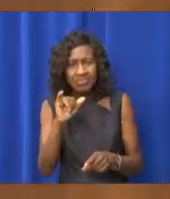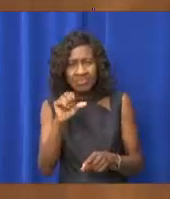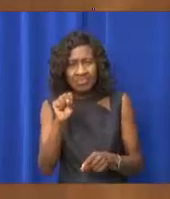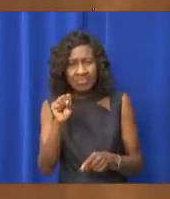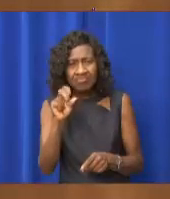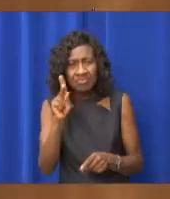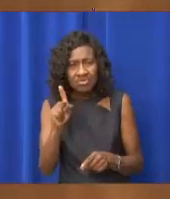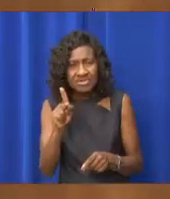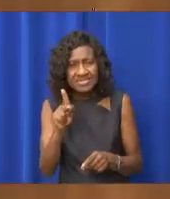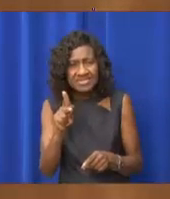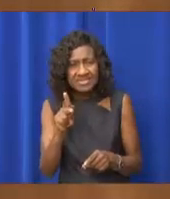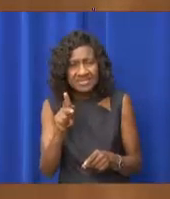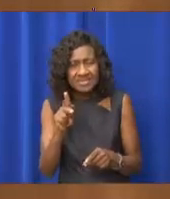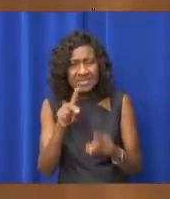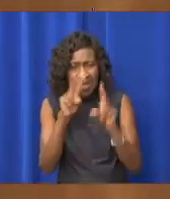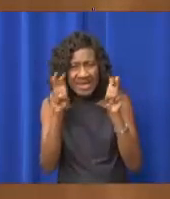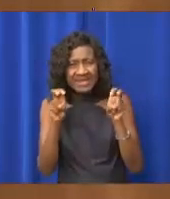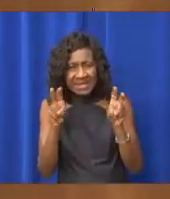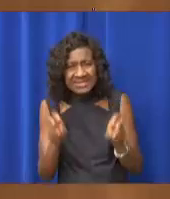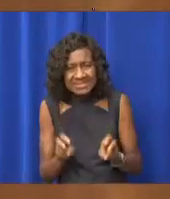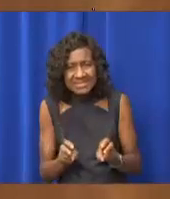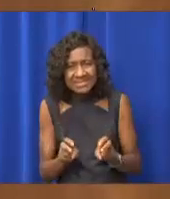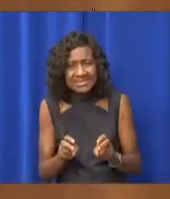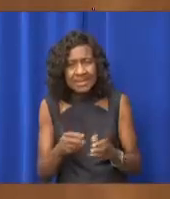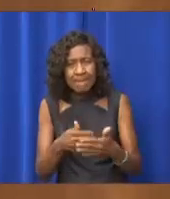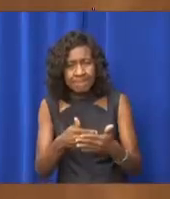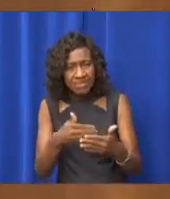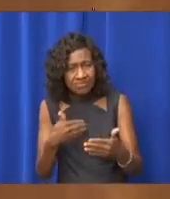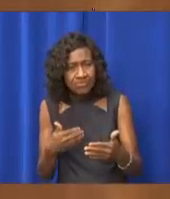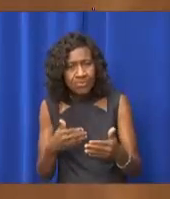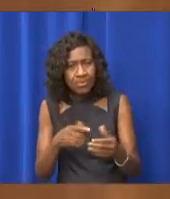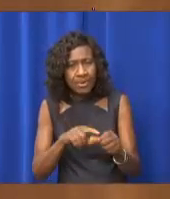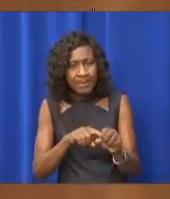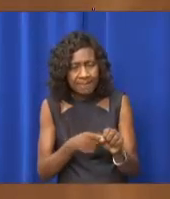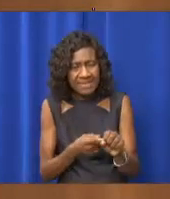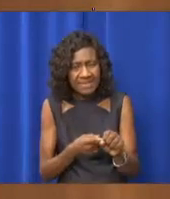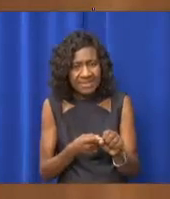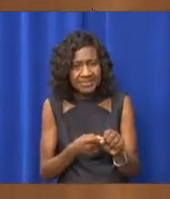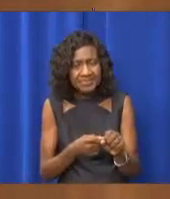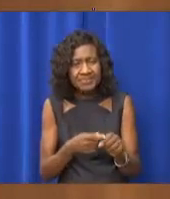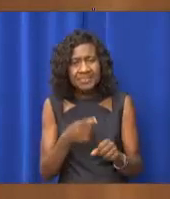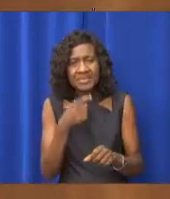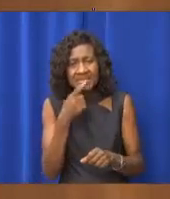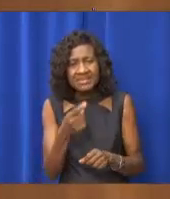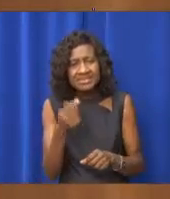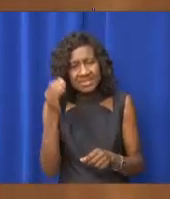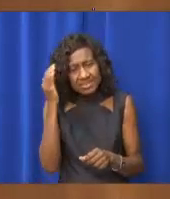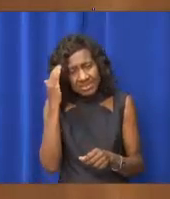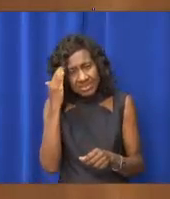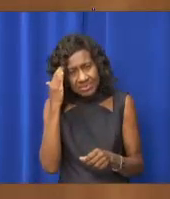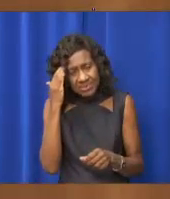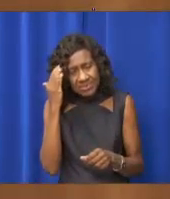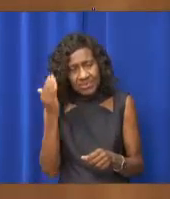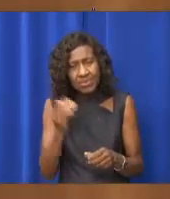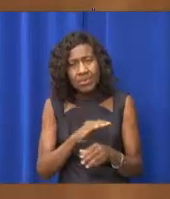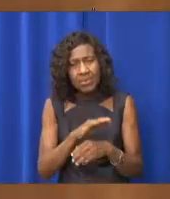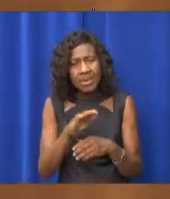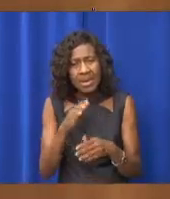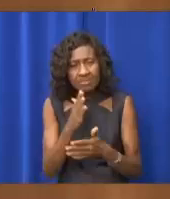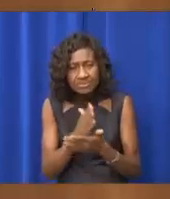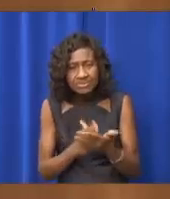I know that the supermarkets have done, as I've seen the documents, and I know that other industries are doing exactly the same